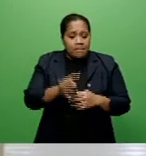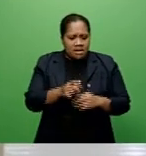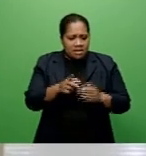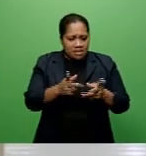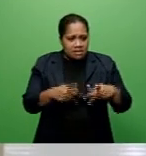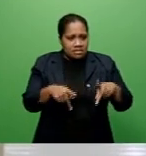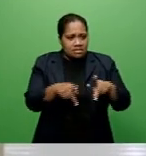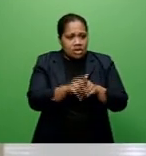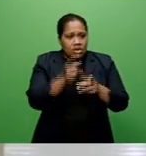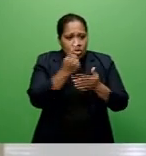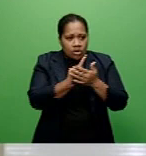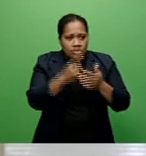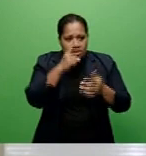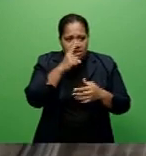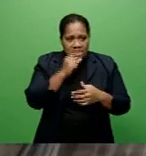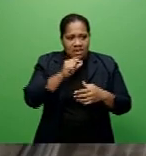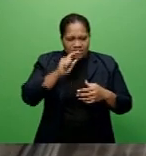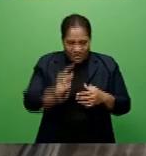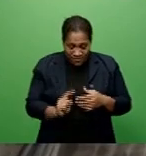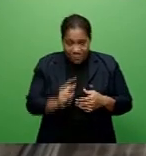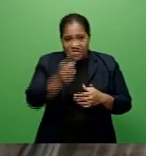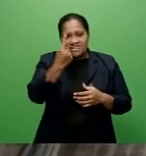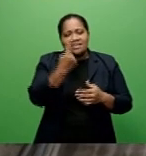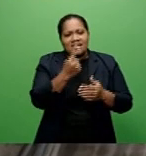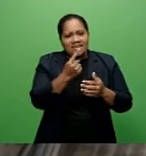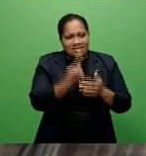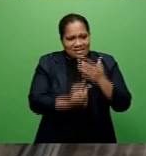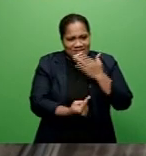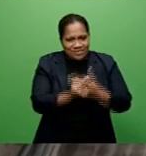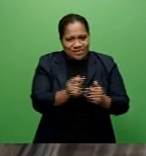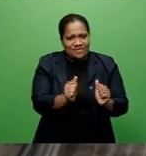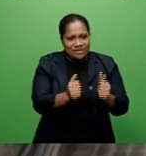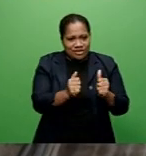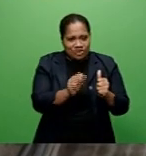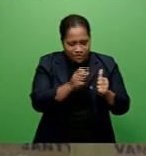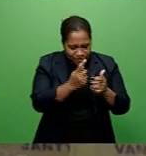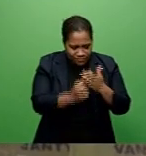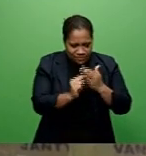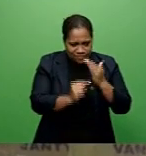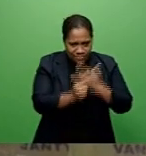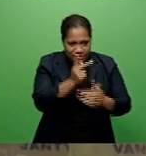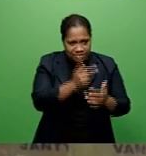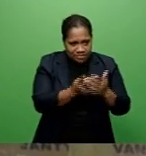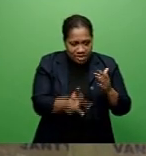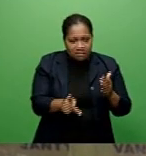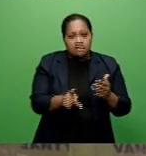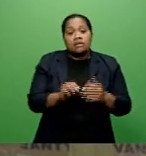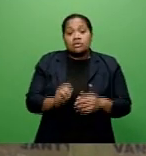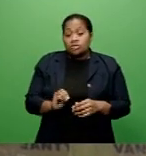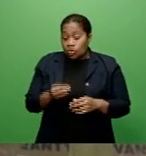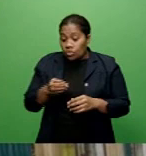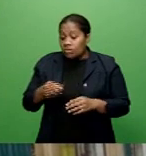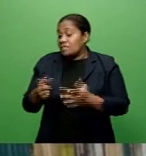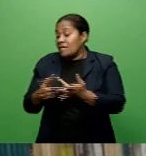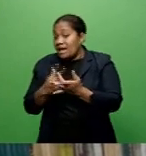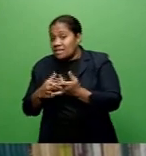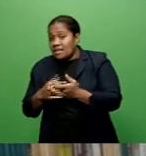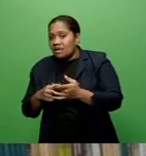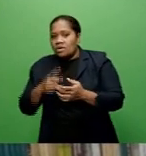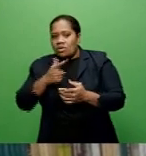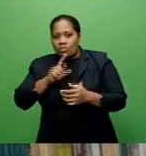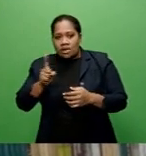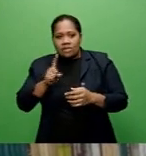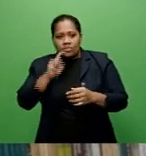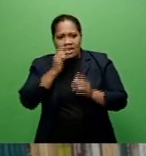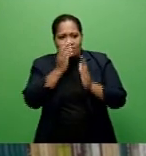the first phase completed. The Institute is also planning to set up a heritage database that will allow people to trace back